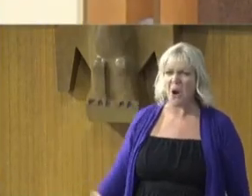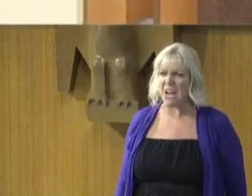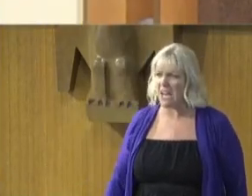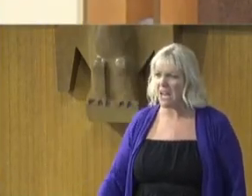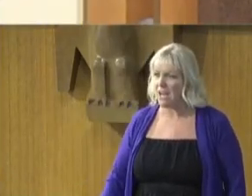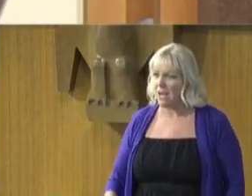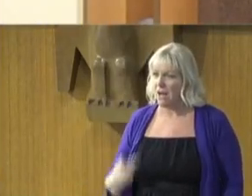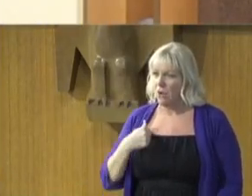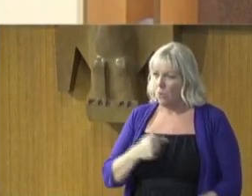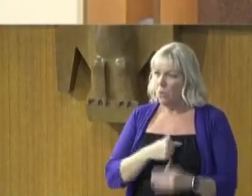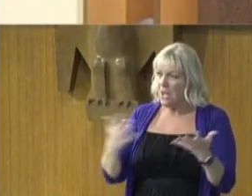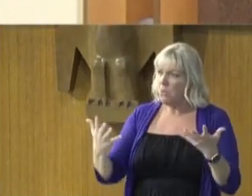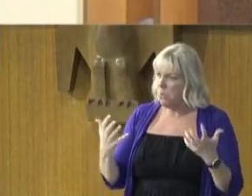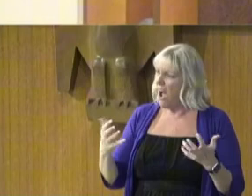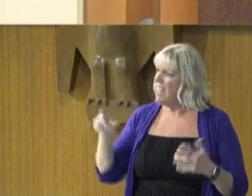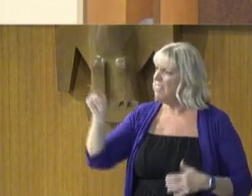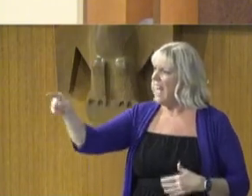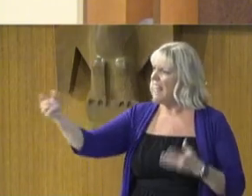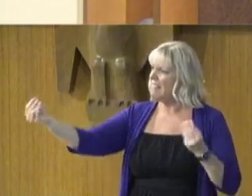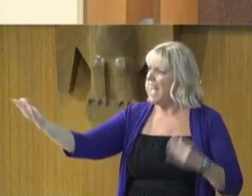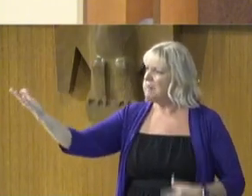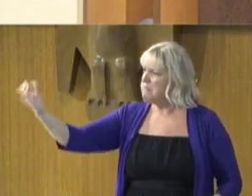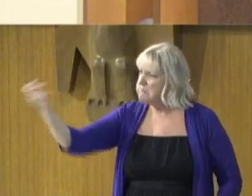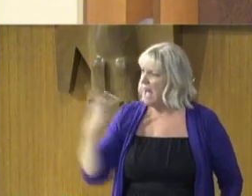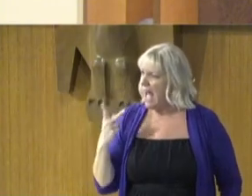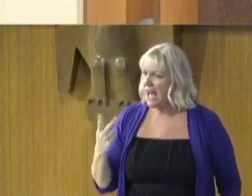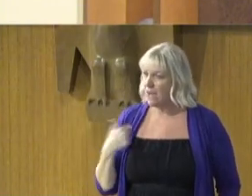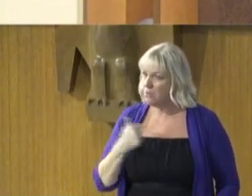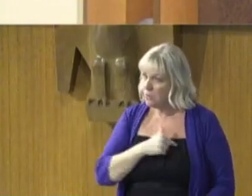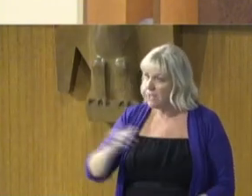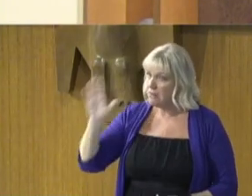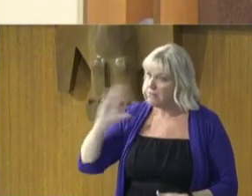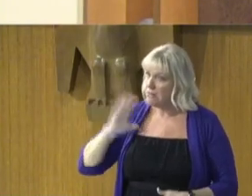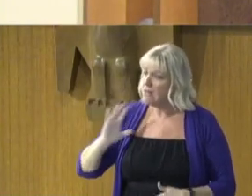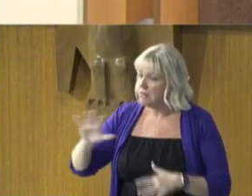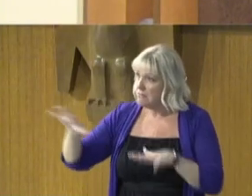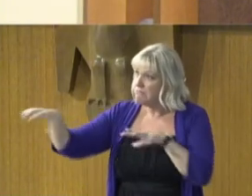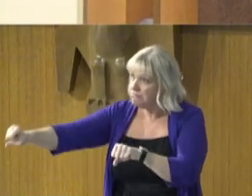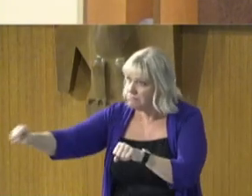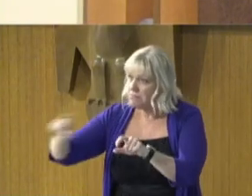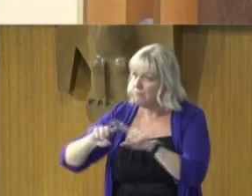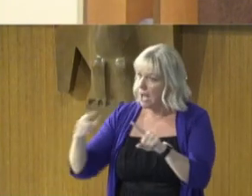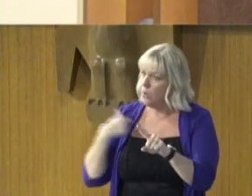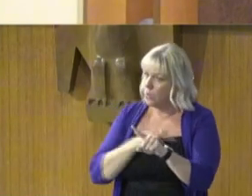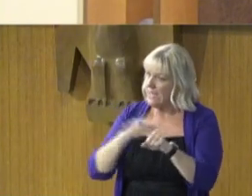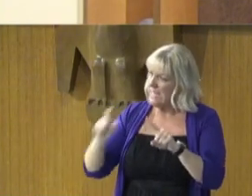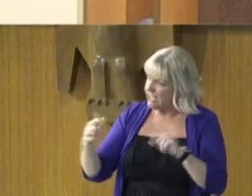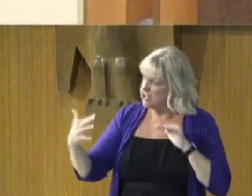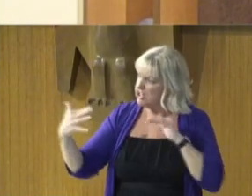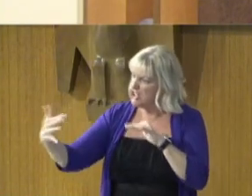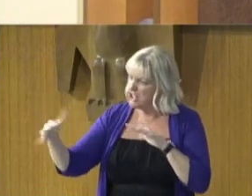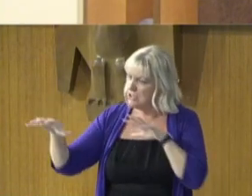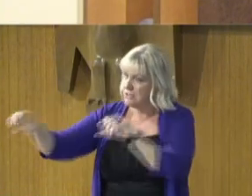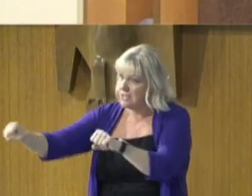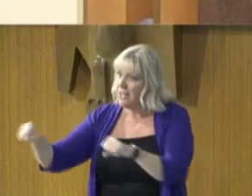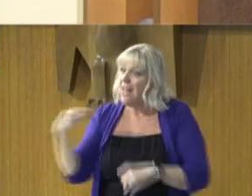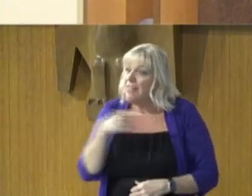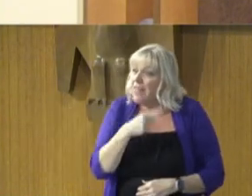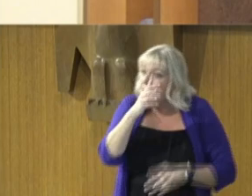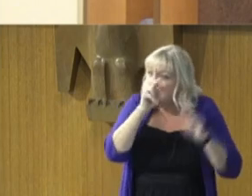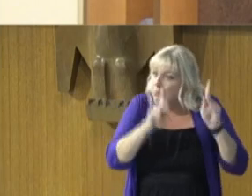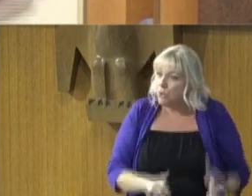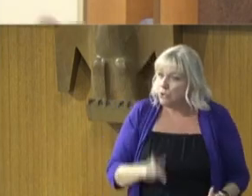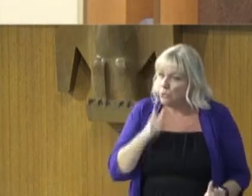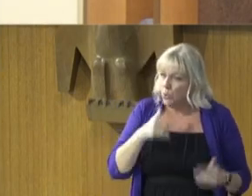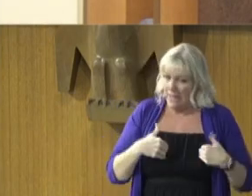Ramoth Gilead used to belong to us, and we need to go and grab it back." It's hard for people in power not to